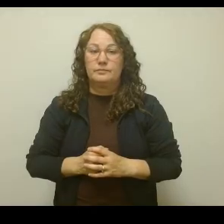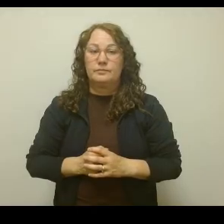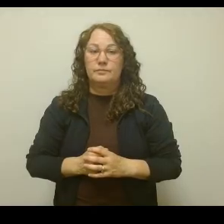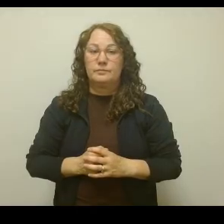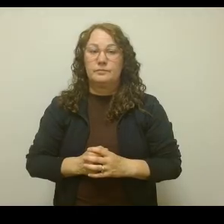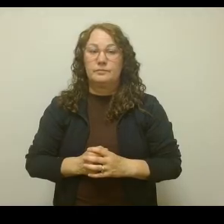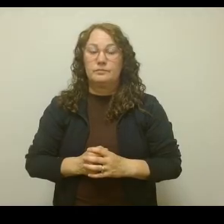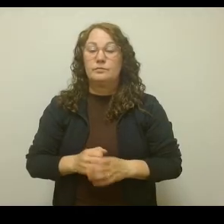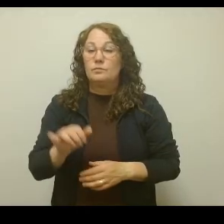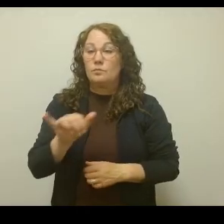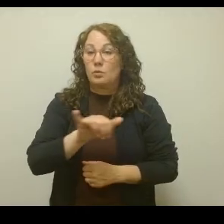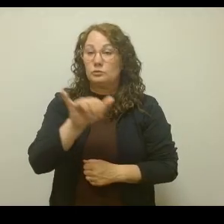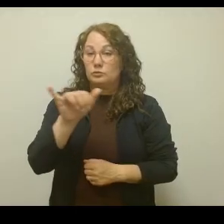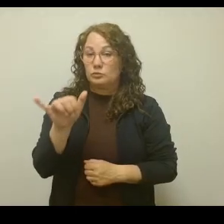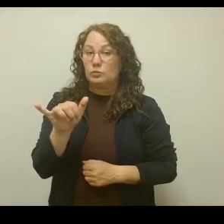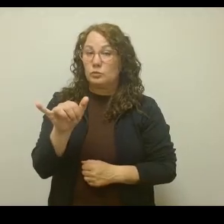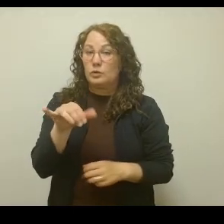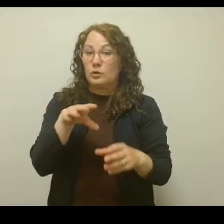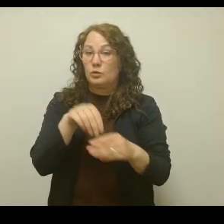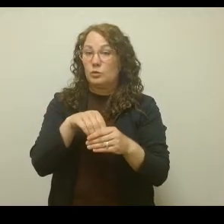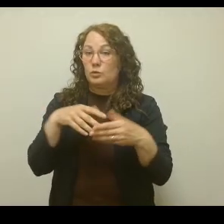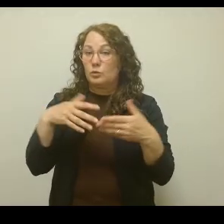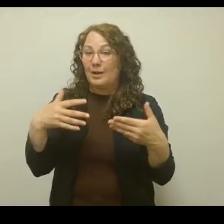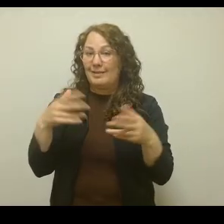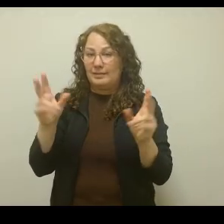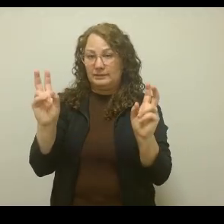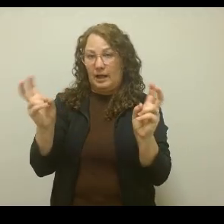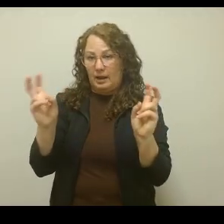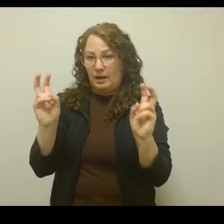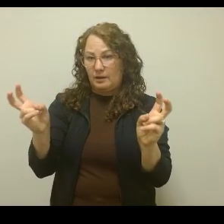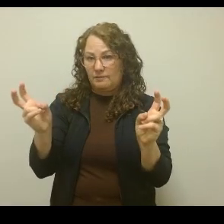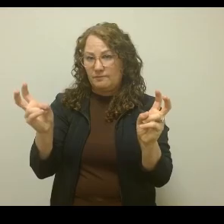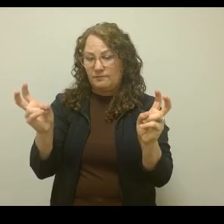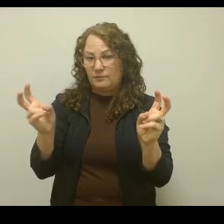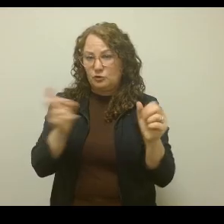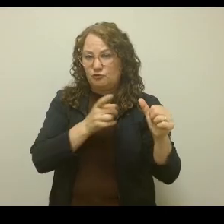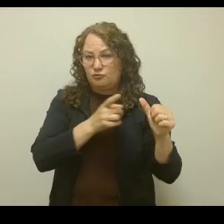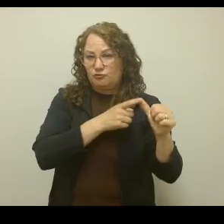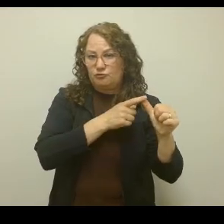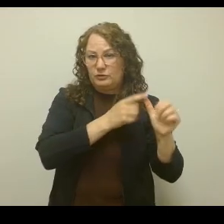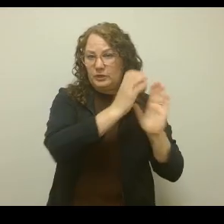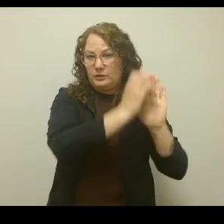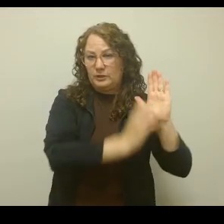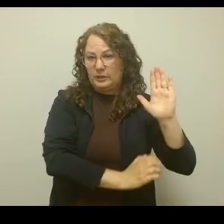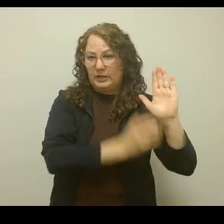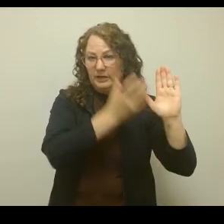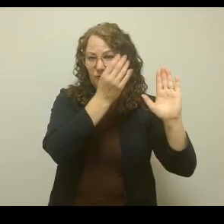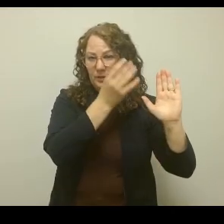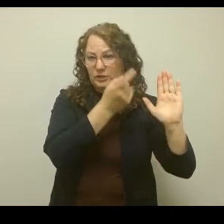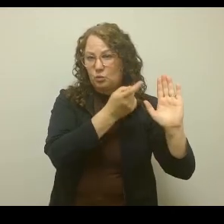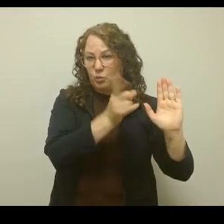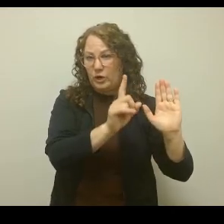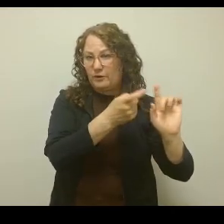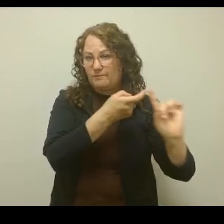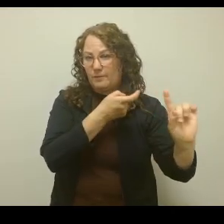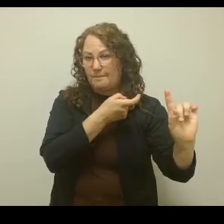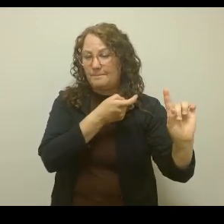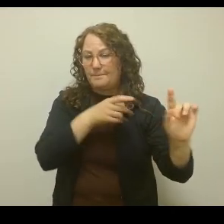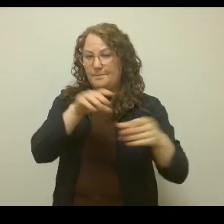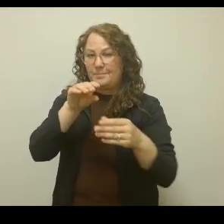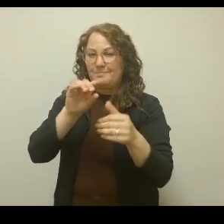And we also want to include the title of the source in that opening